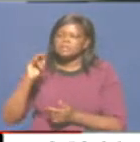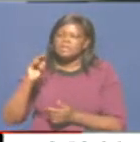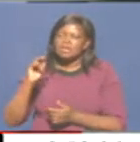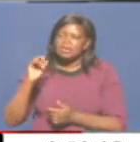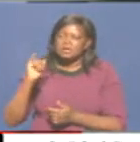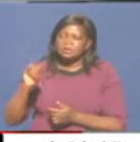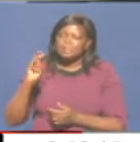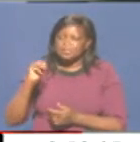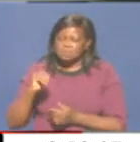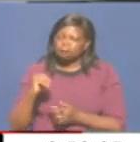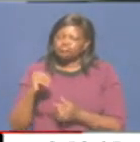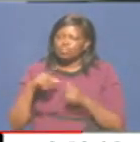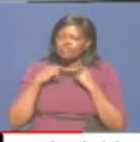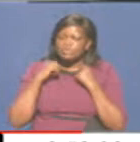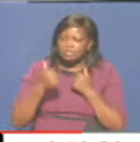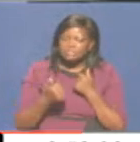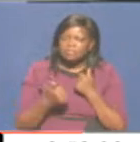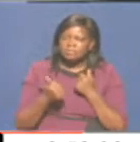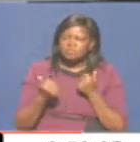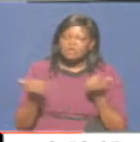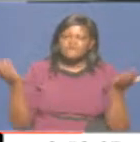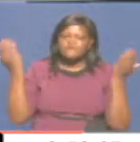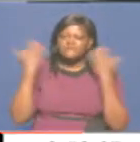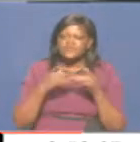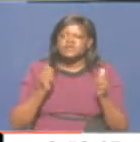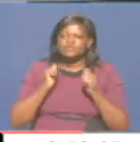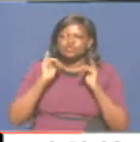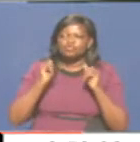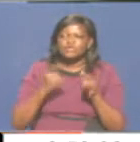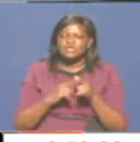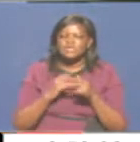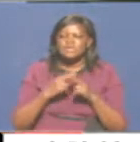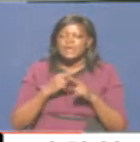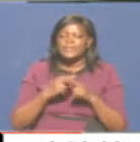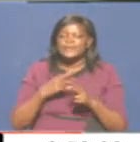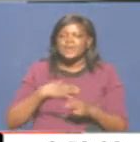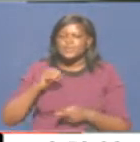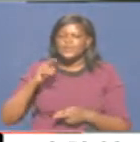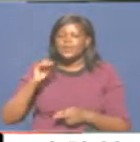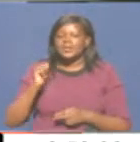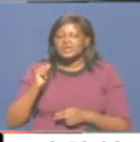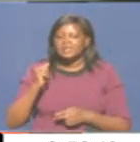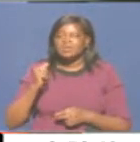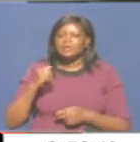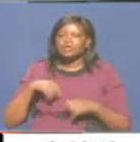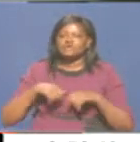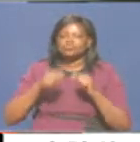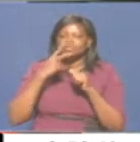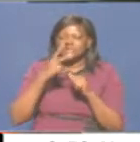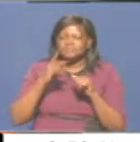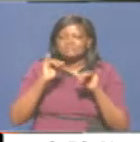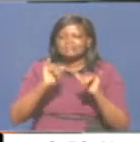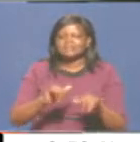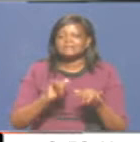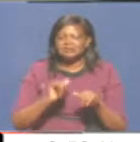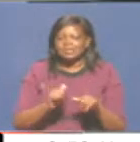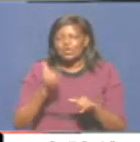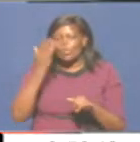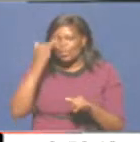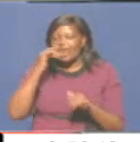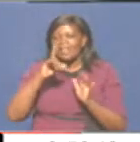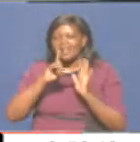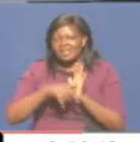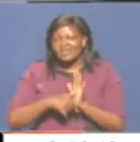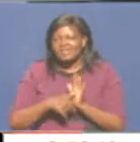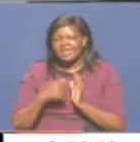the San Siro Stadium. Well, that does it for Sports Tonight. I'm Richard Munga. Do enjoy the rest of your viewing, but don't go too far. Pretty Museo and Tom